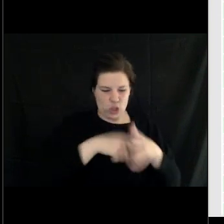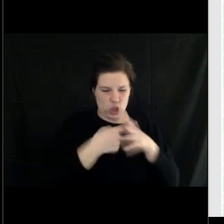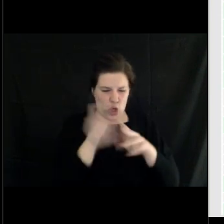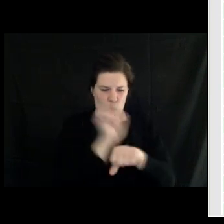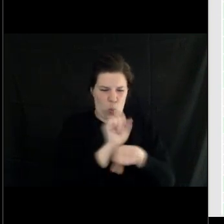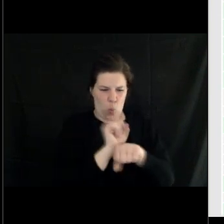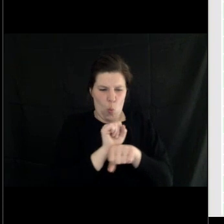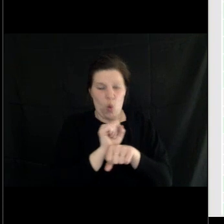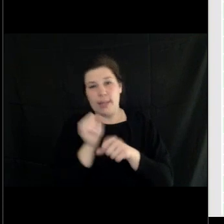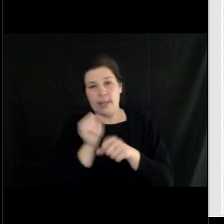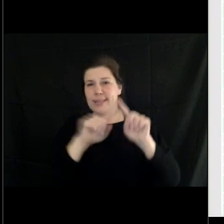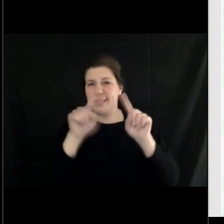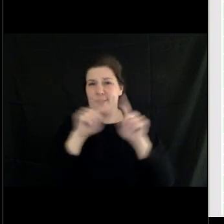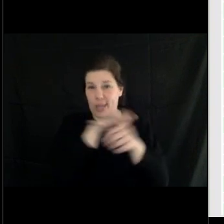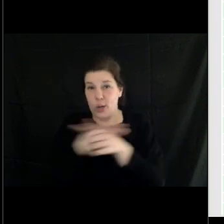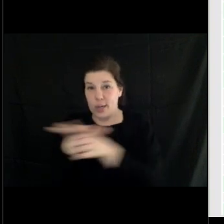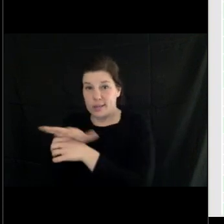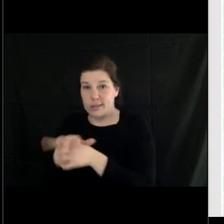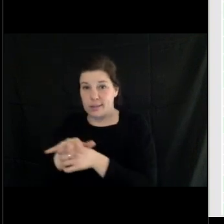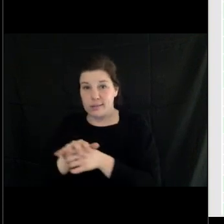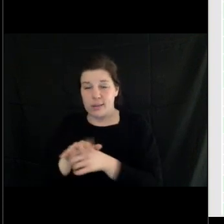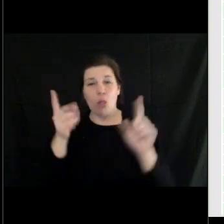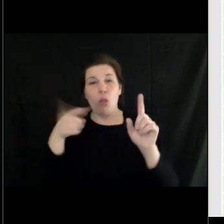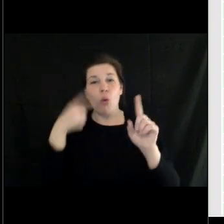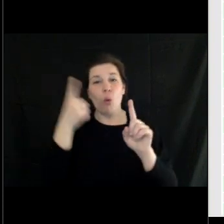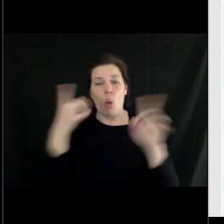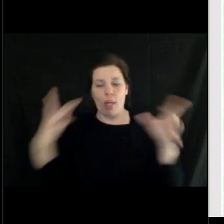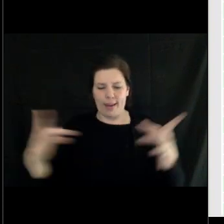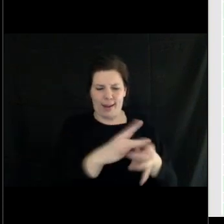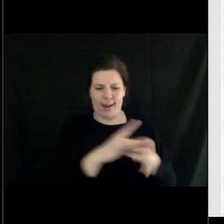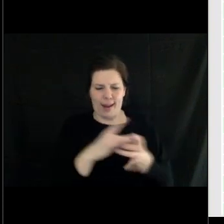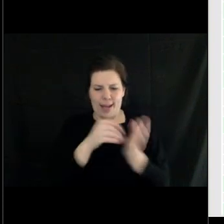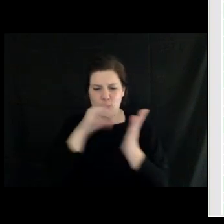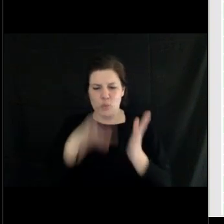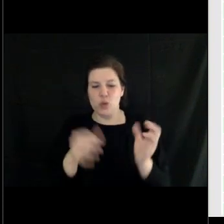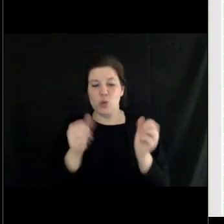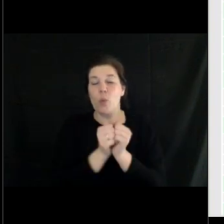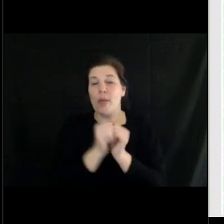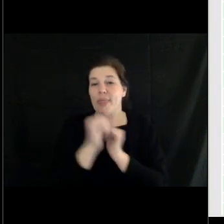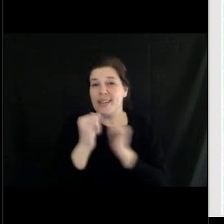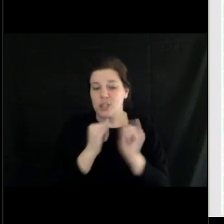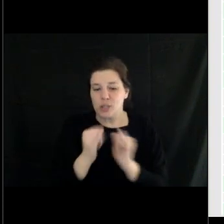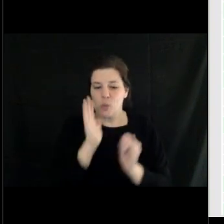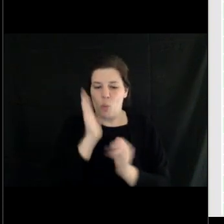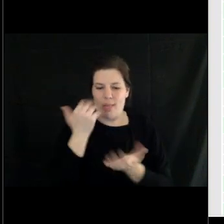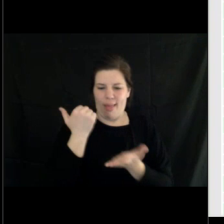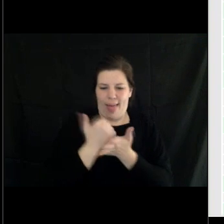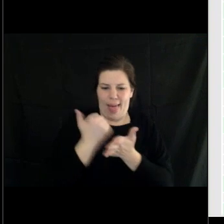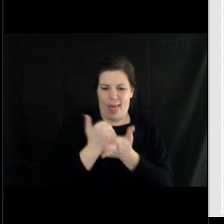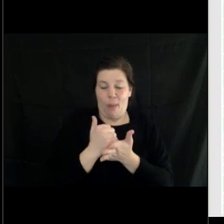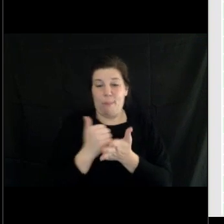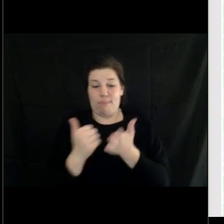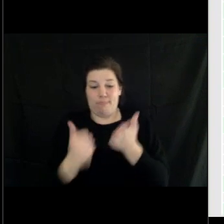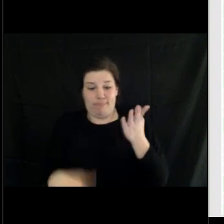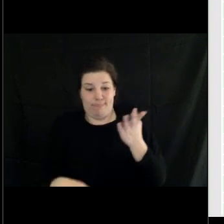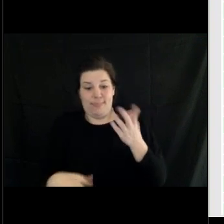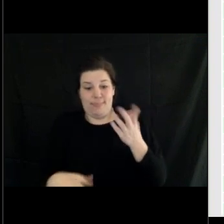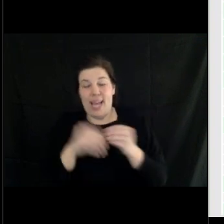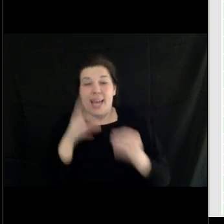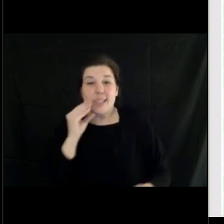industries. The goal is to connect students to internships that will provide hands-on experience, help build relationships and rapport with future